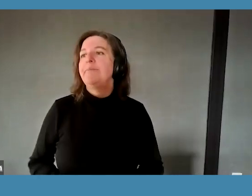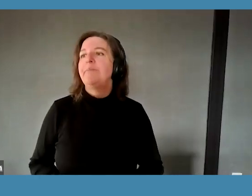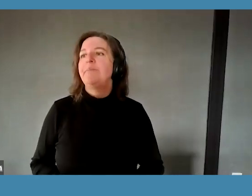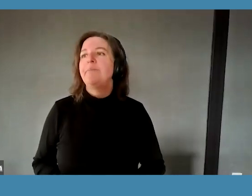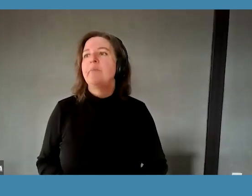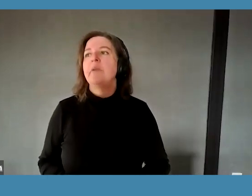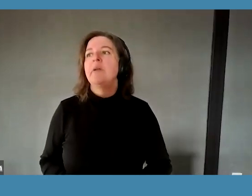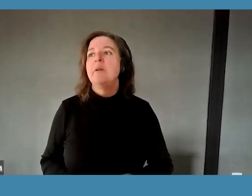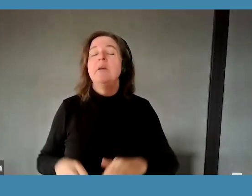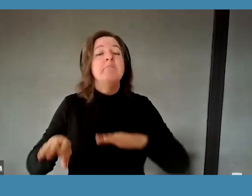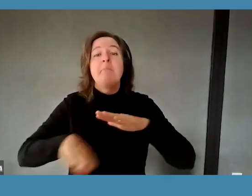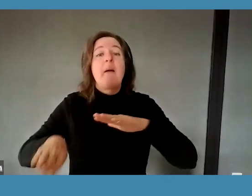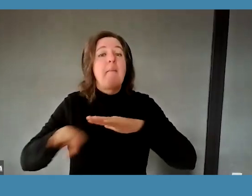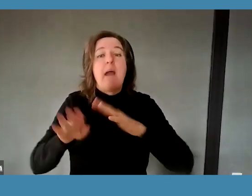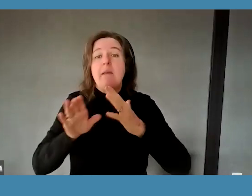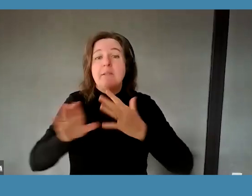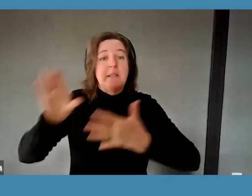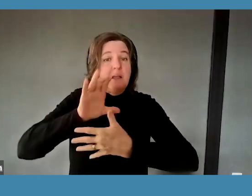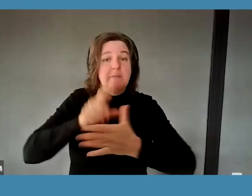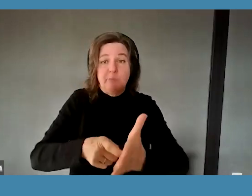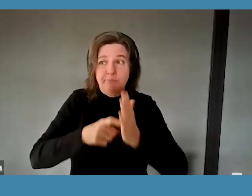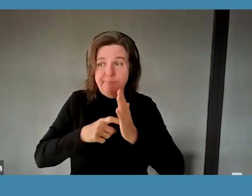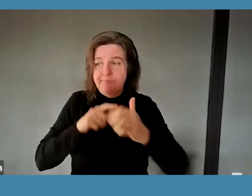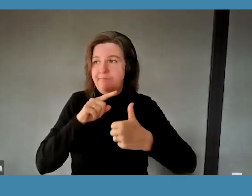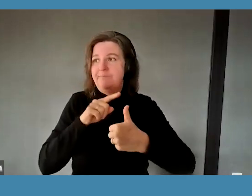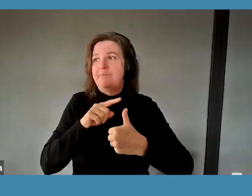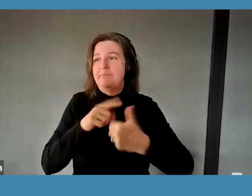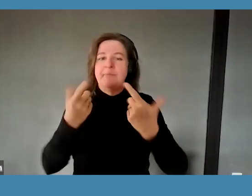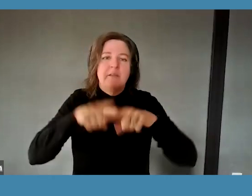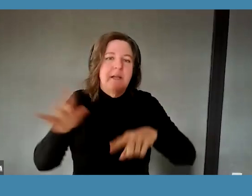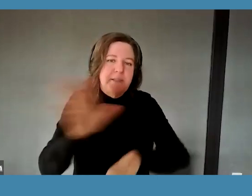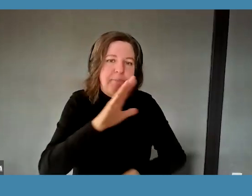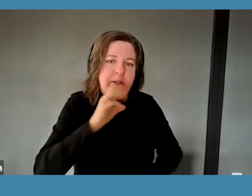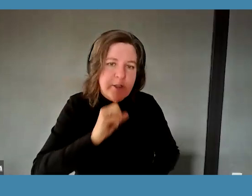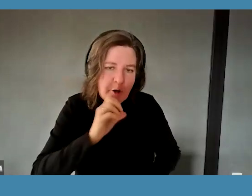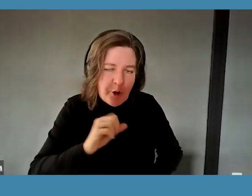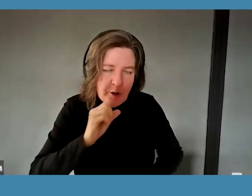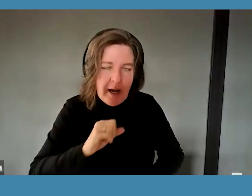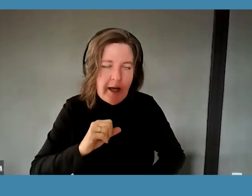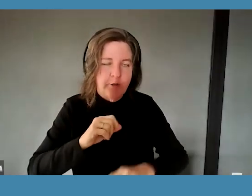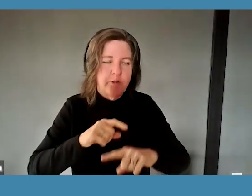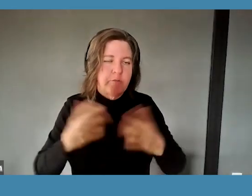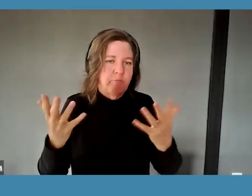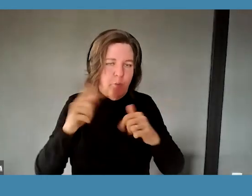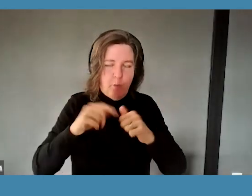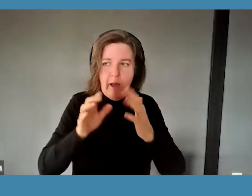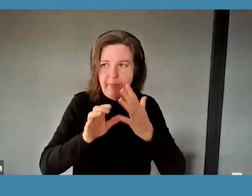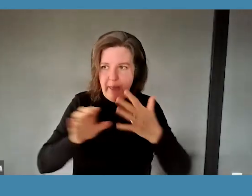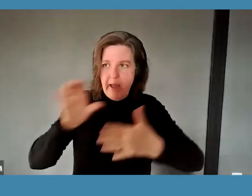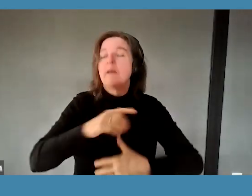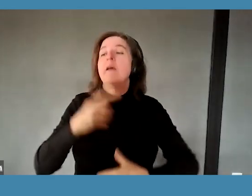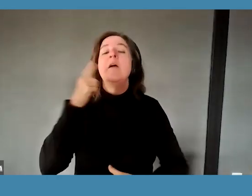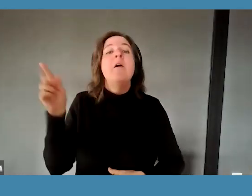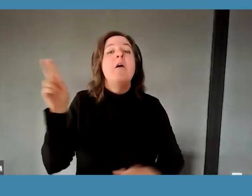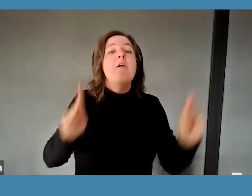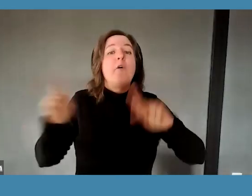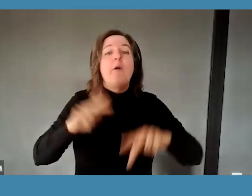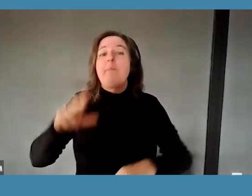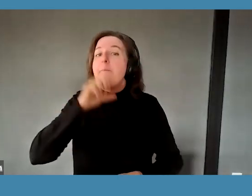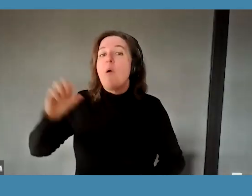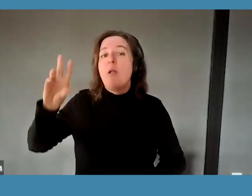The basic criteria are, it depends on your age what the criteria is. So for those who are 65